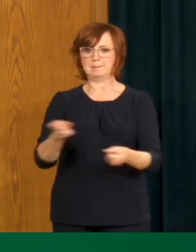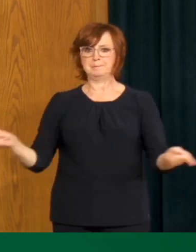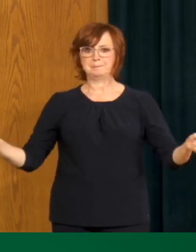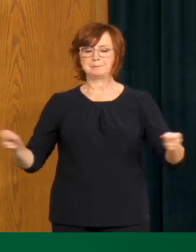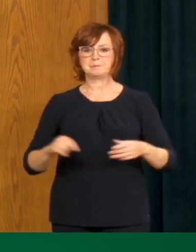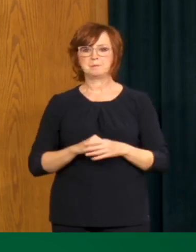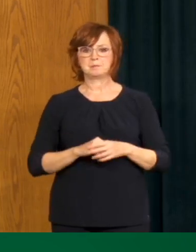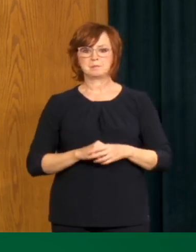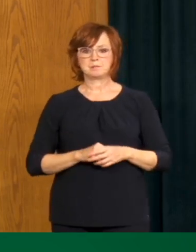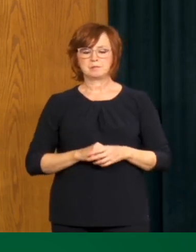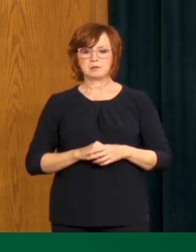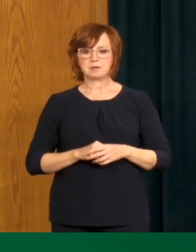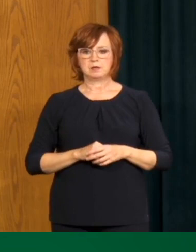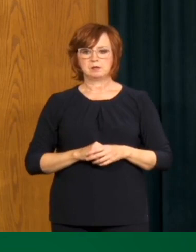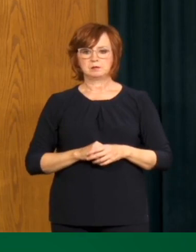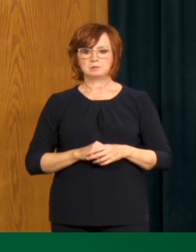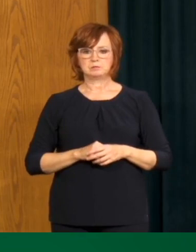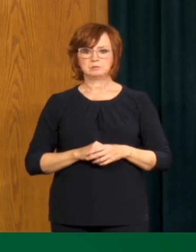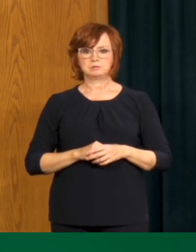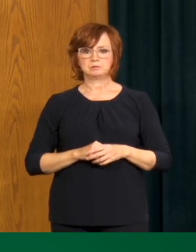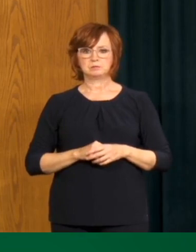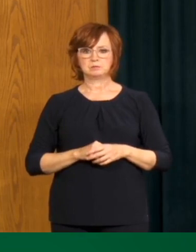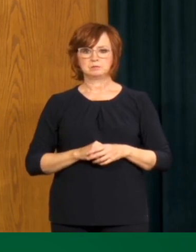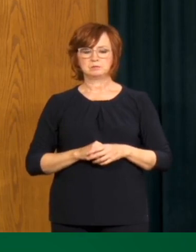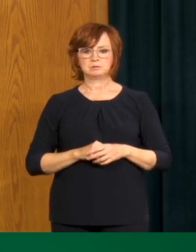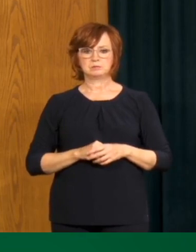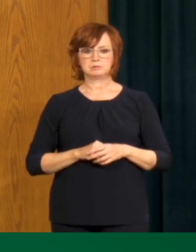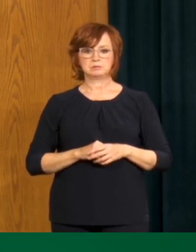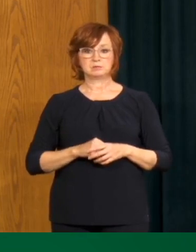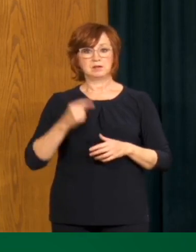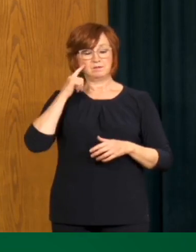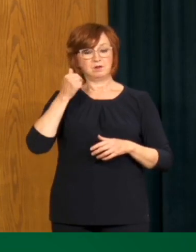that have been put forward for the next number of months. So